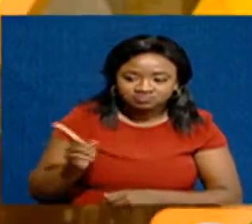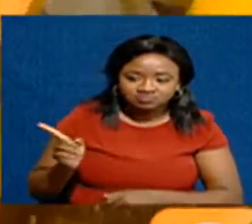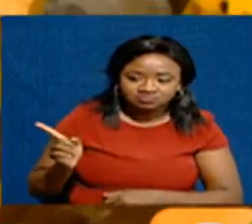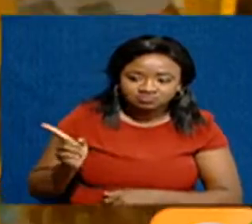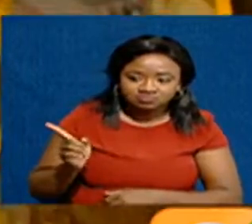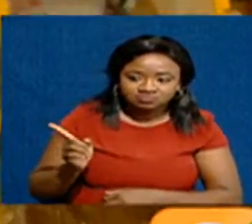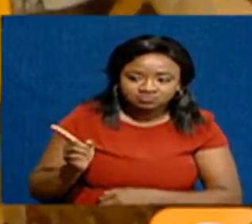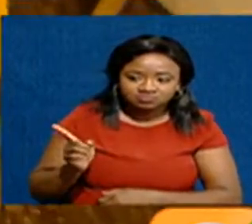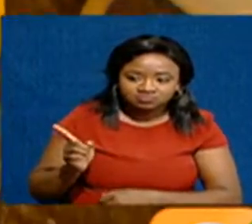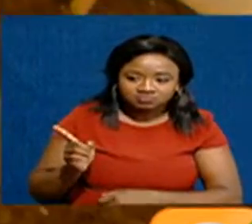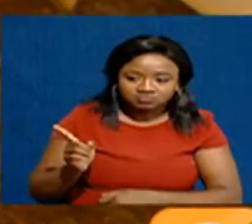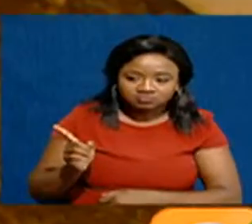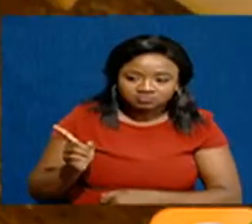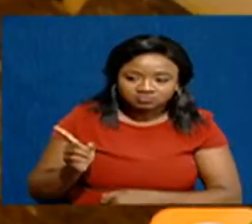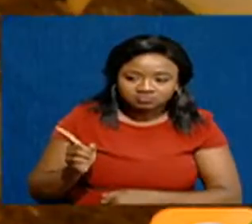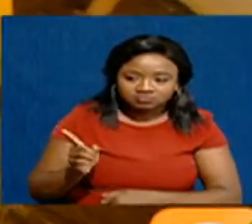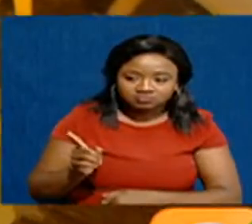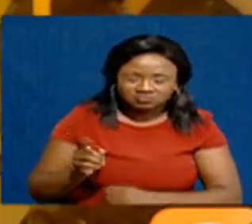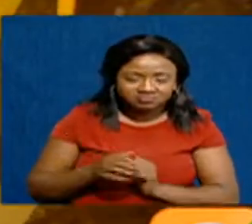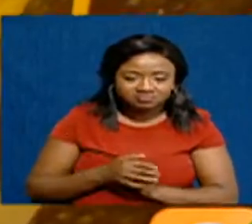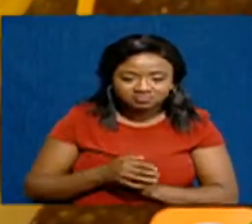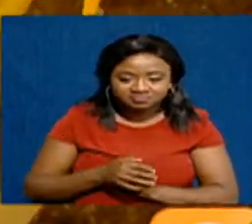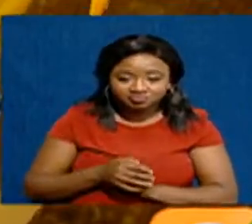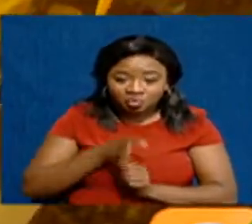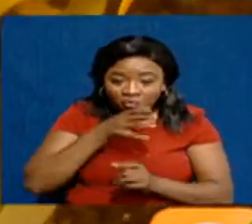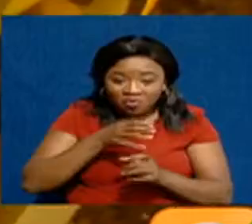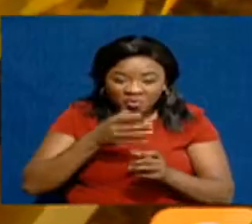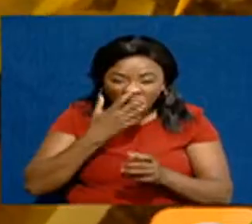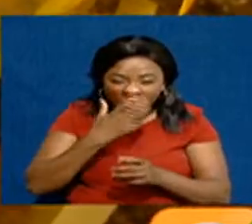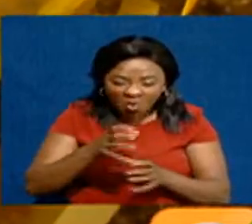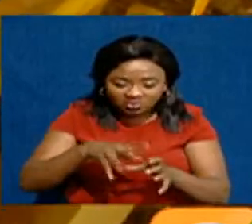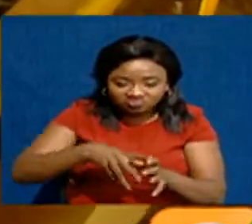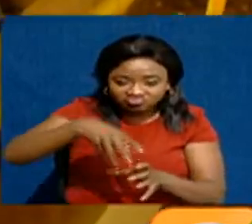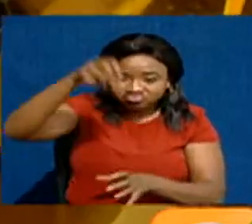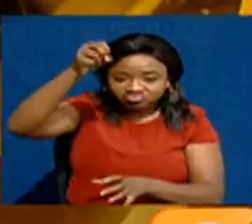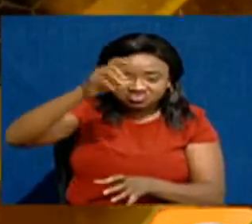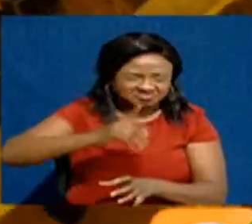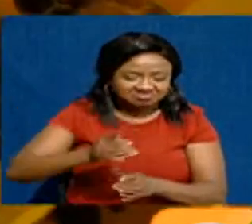heat. So that heat circulates here. We have vents down here.